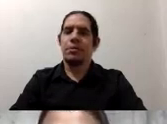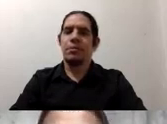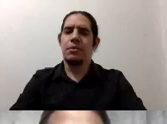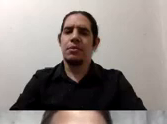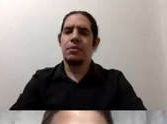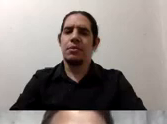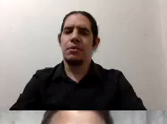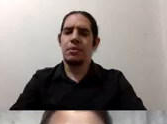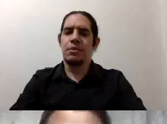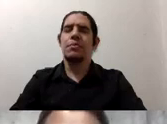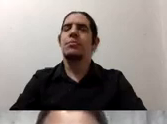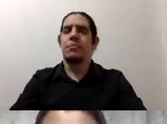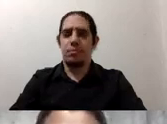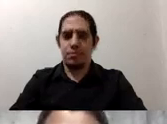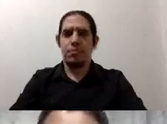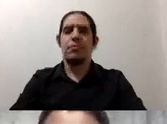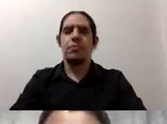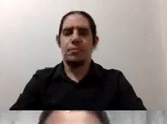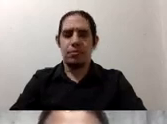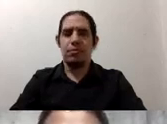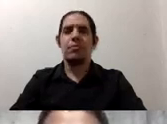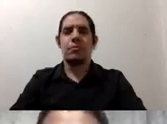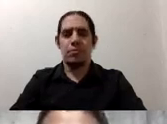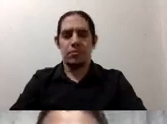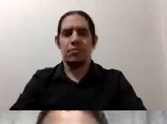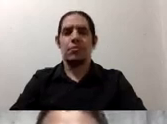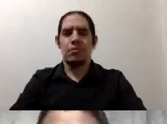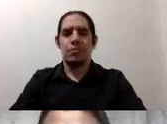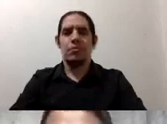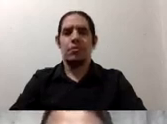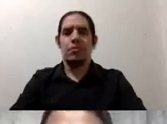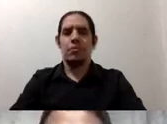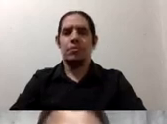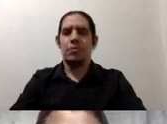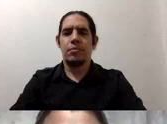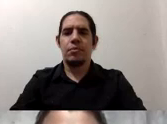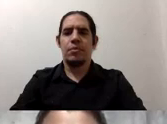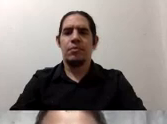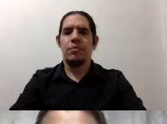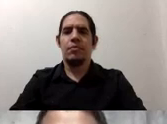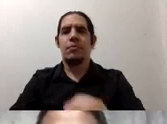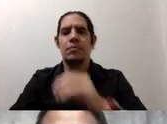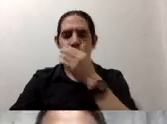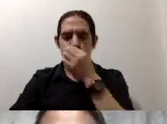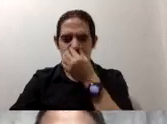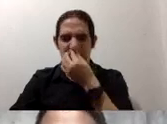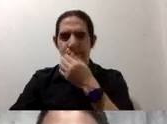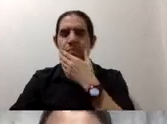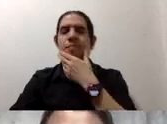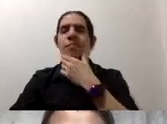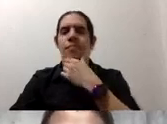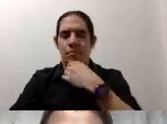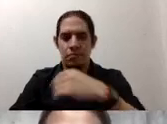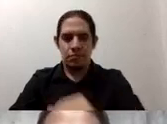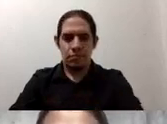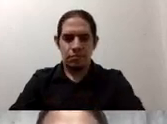teachers show positive attitudes about this. As we can see here regarding accents, it's something particular because an accent is a cultural aspect, a trait